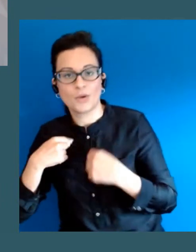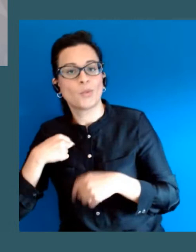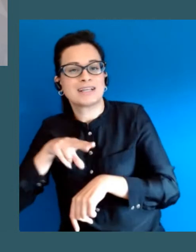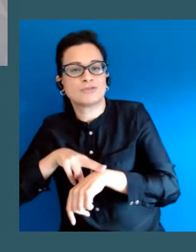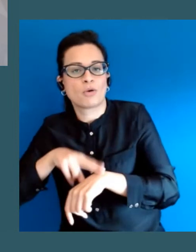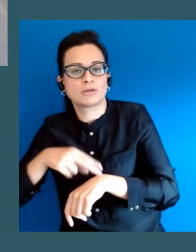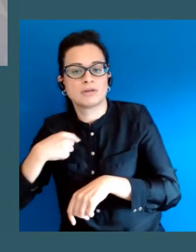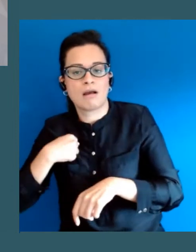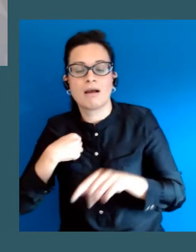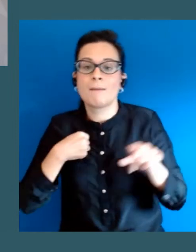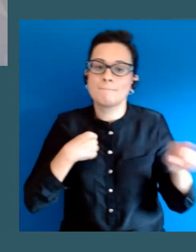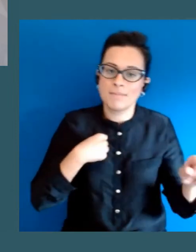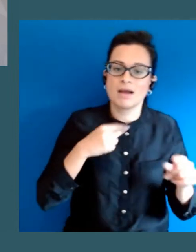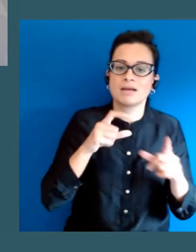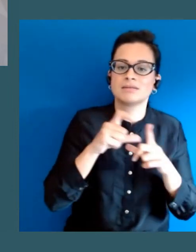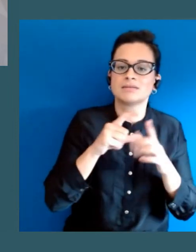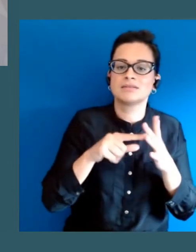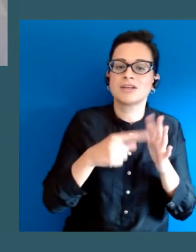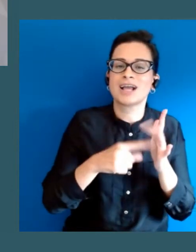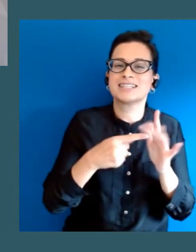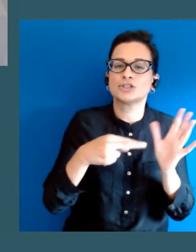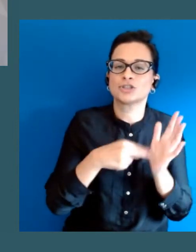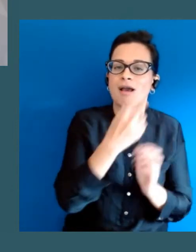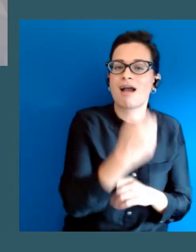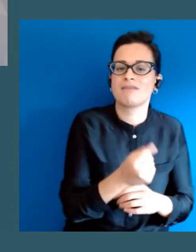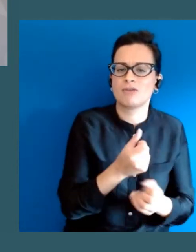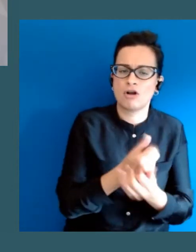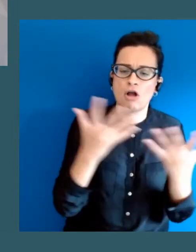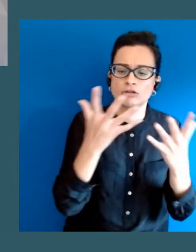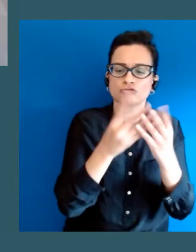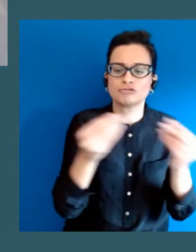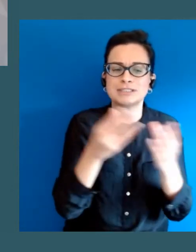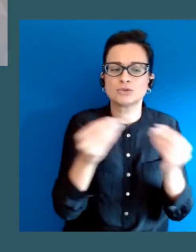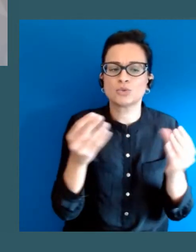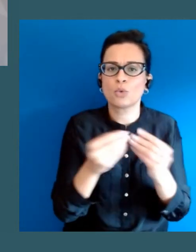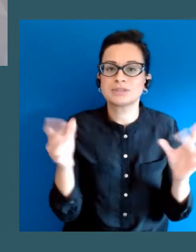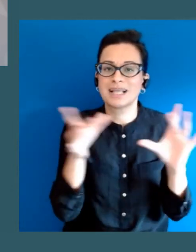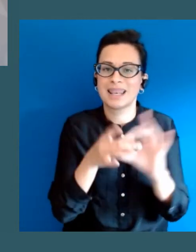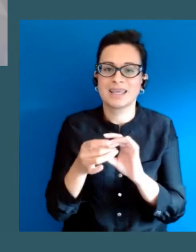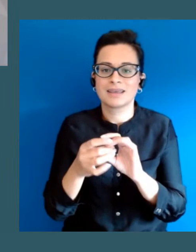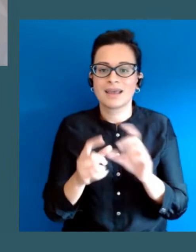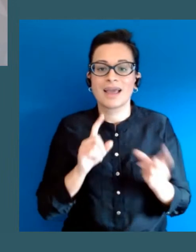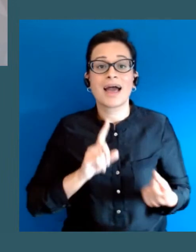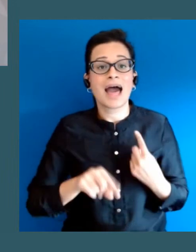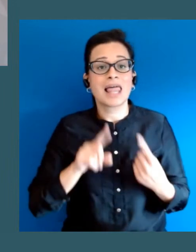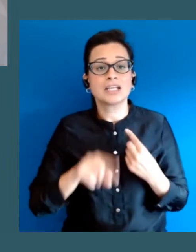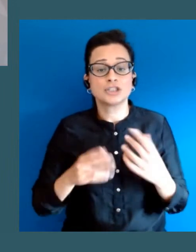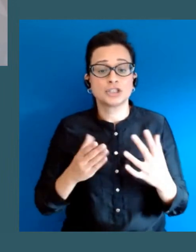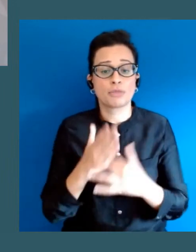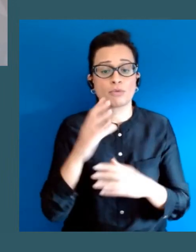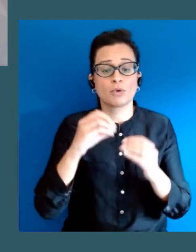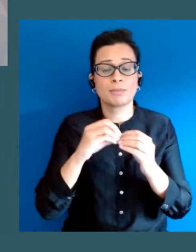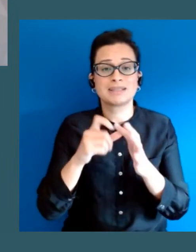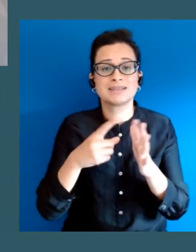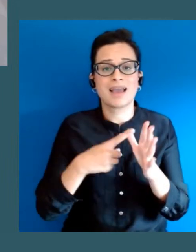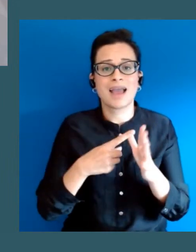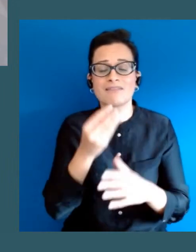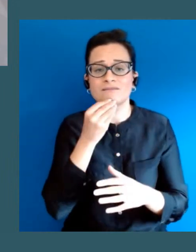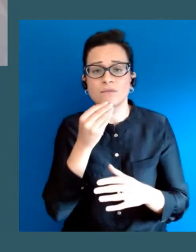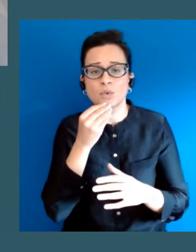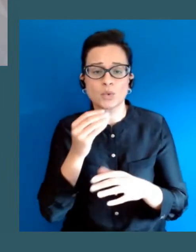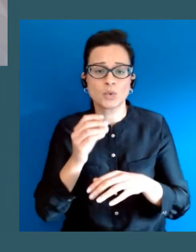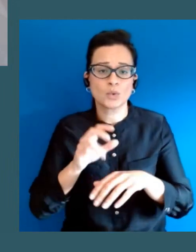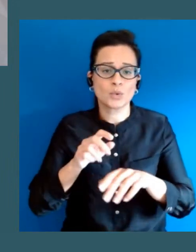do. And there's lots of resources in relation to allergy through the BDA, the Food Allergy Specialist Group. Not so